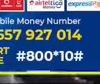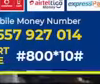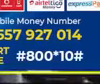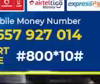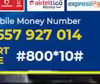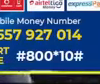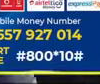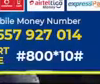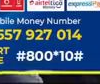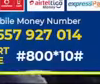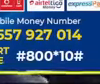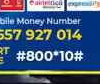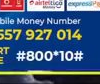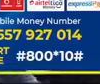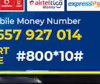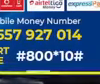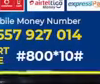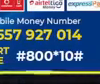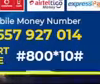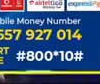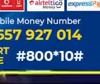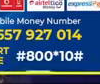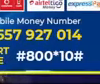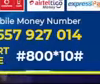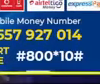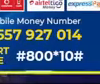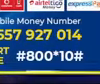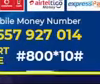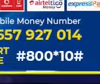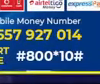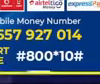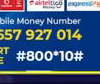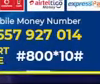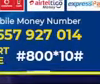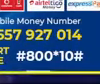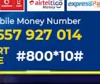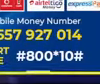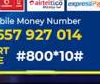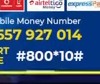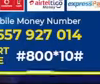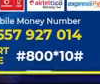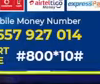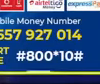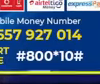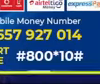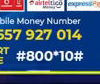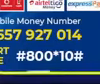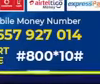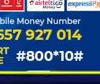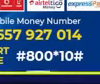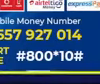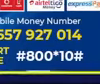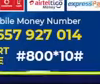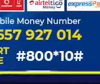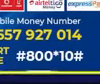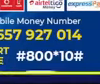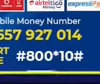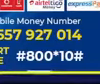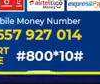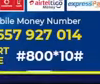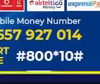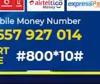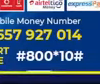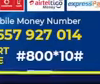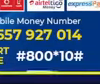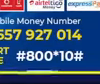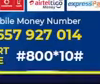I apologize if this is out of my jurisdiction, but every time I see them, I always want to appreciate them. I understand these gentlemen